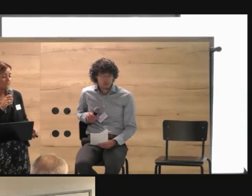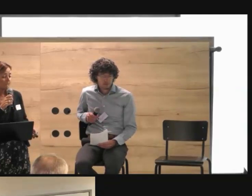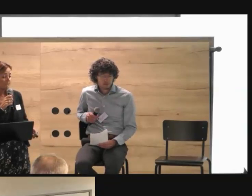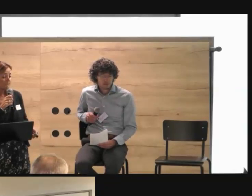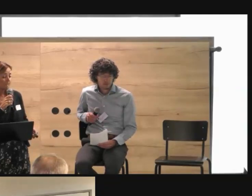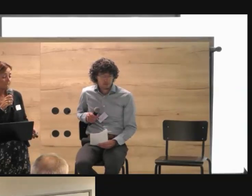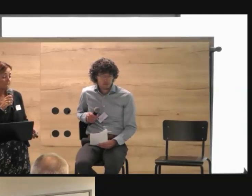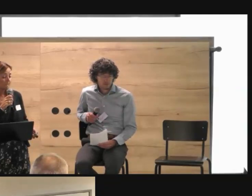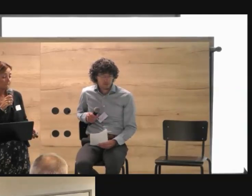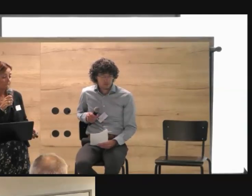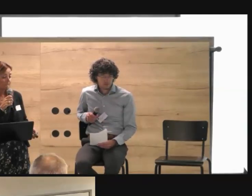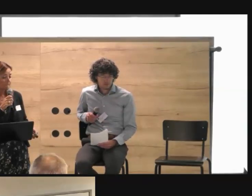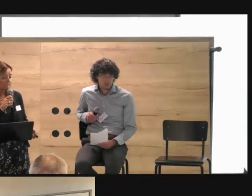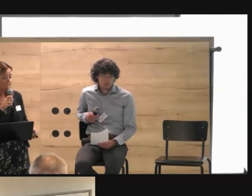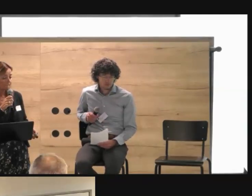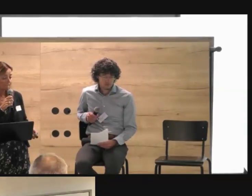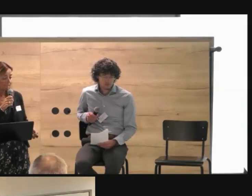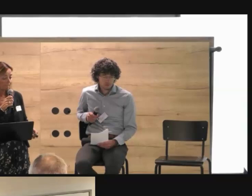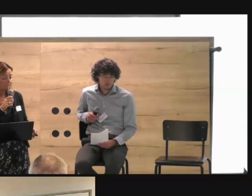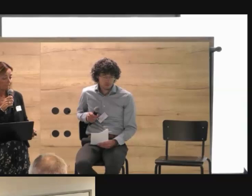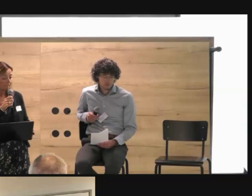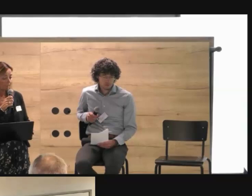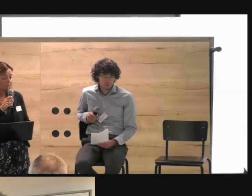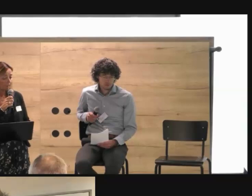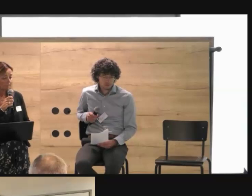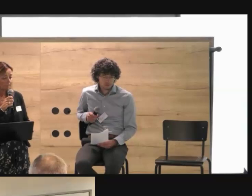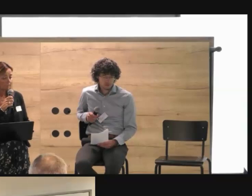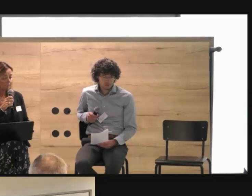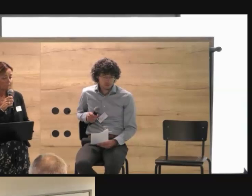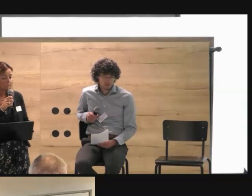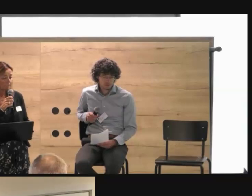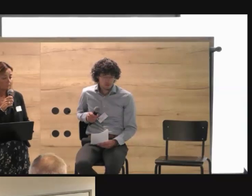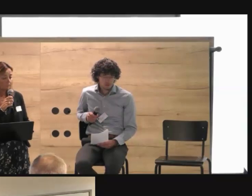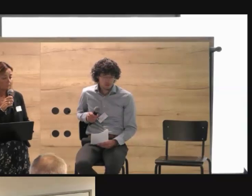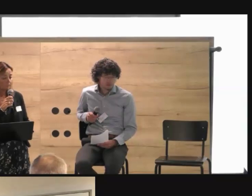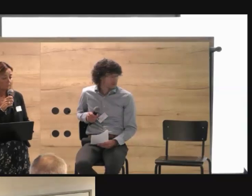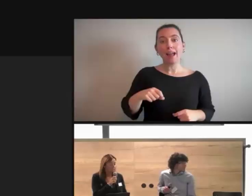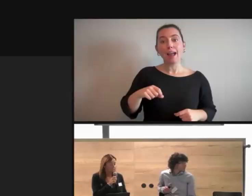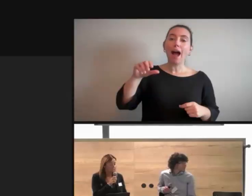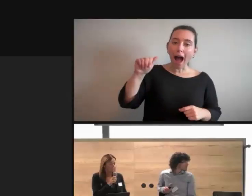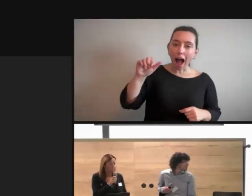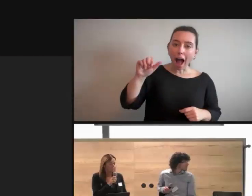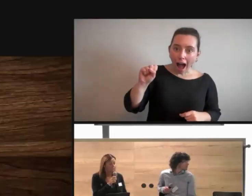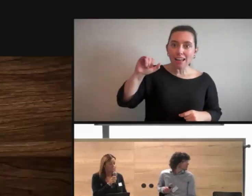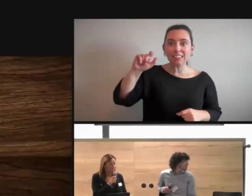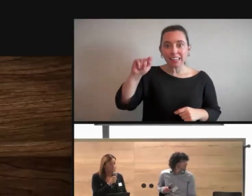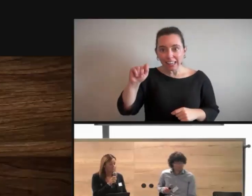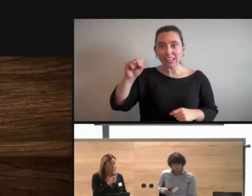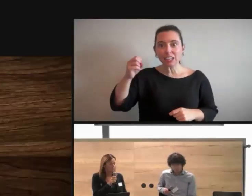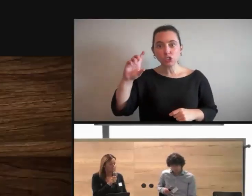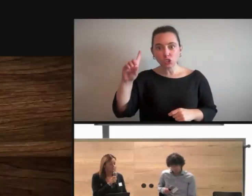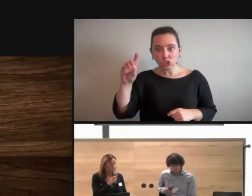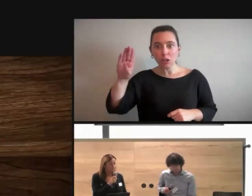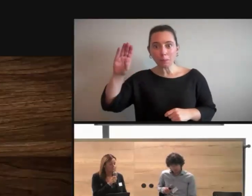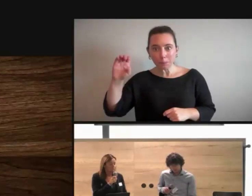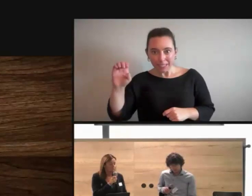Yeah, the confusion around my company name is it's called As It Should Be, but the website is digital as it should be. So everything that we do